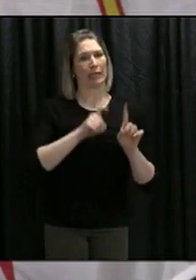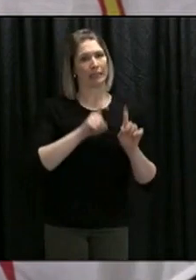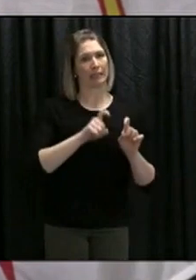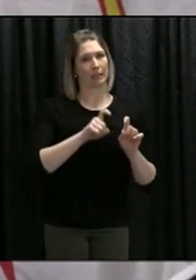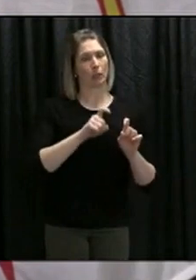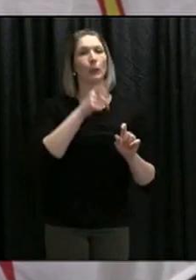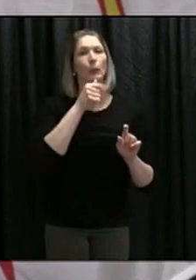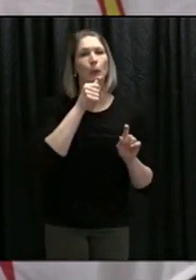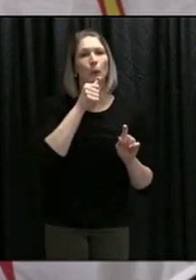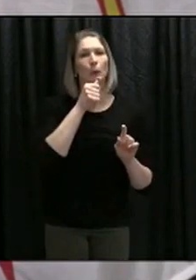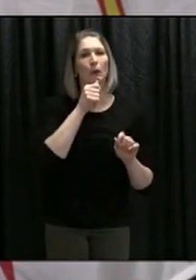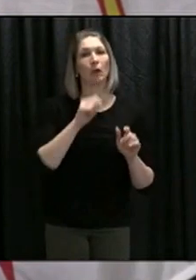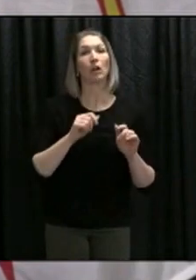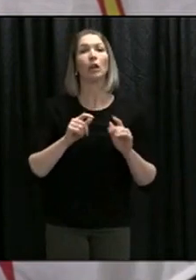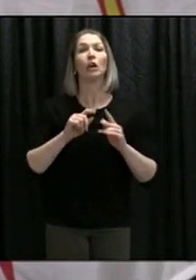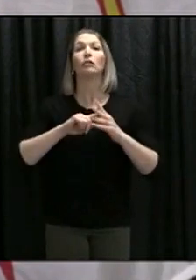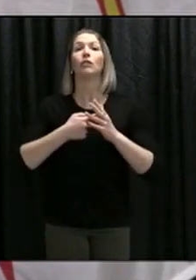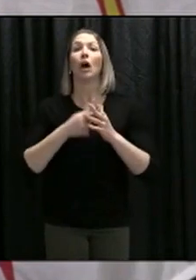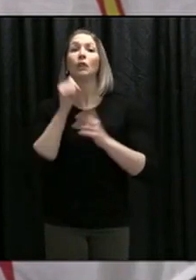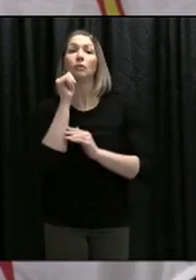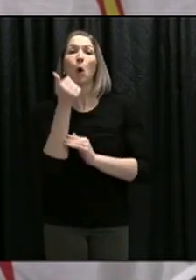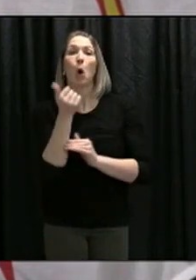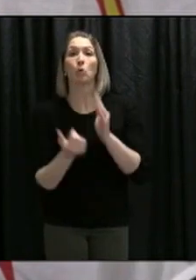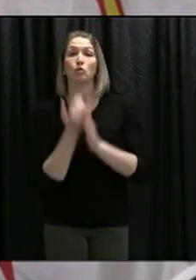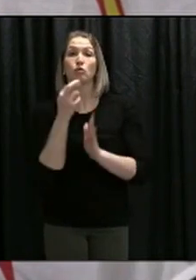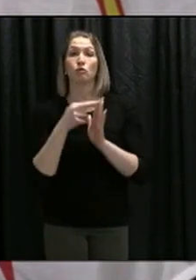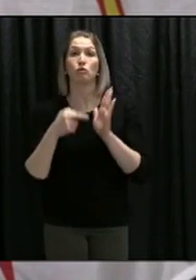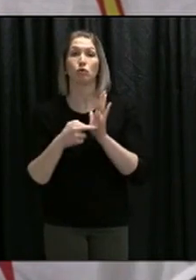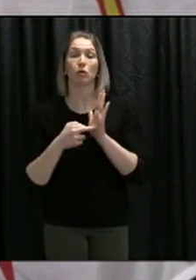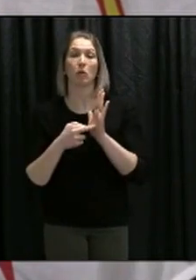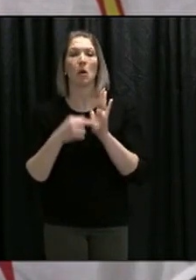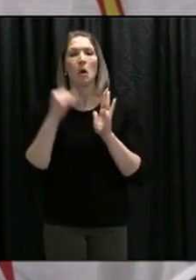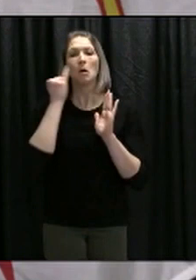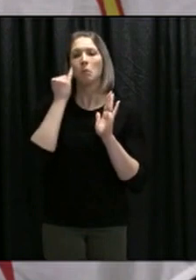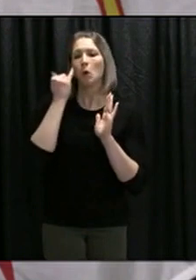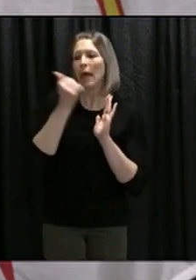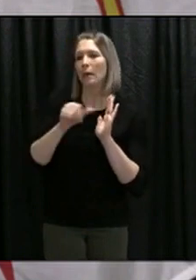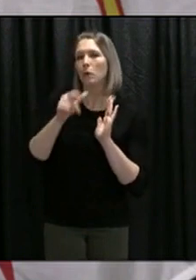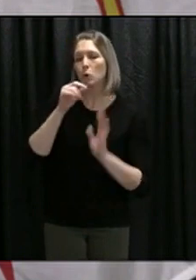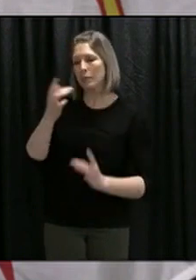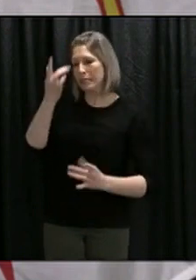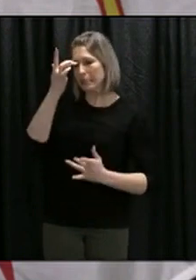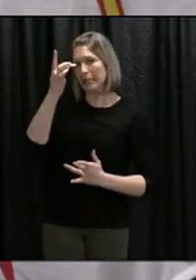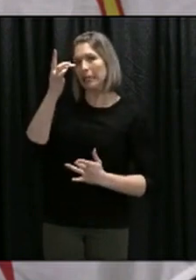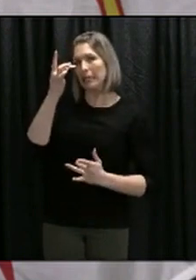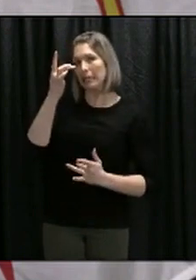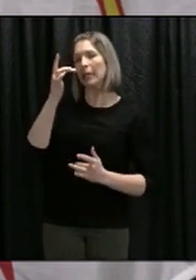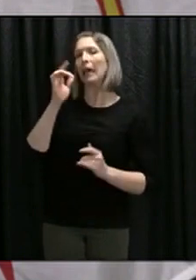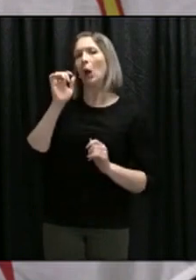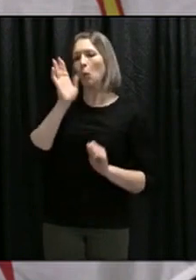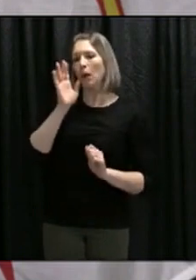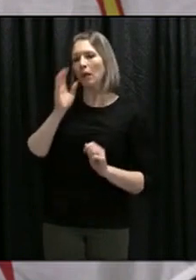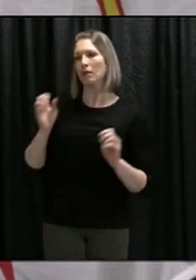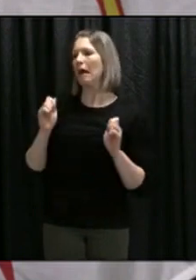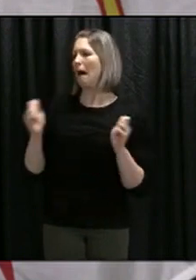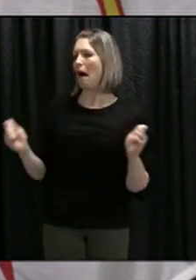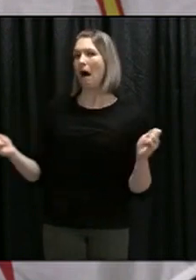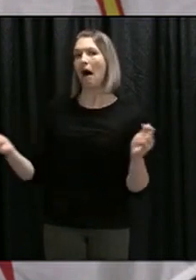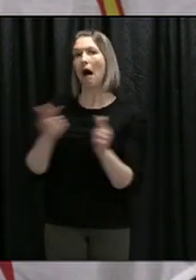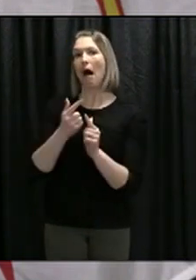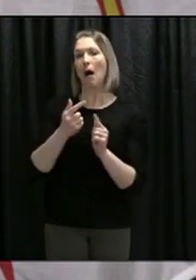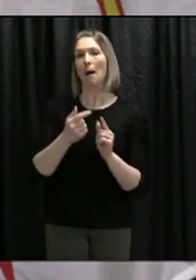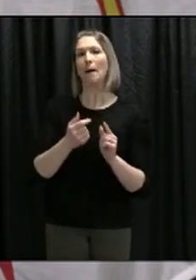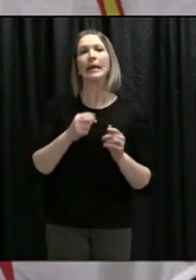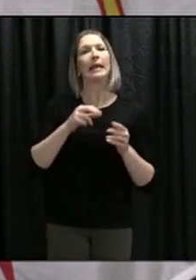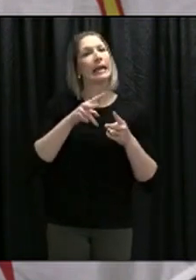who presents with symptoms consistent with COVID-19 infection. Testing will be expanded to include those who have 2 or